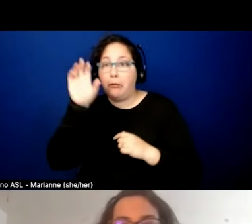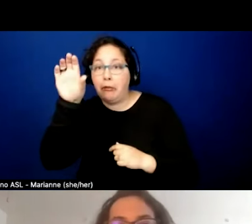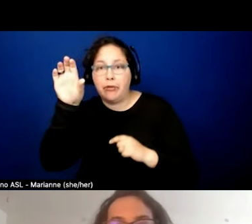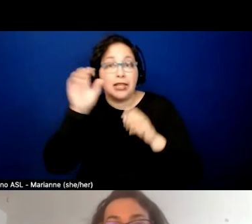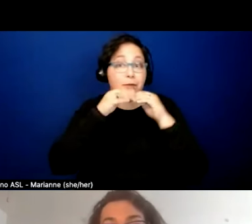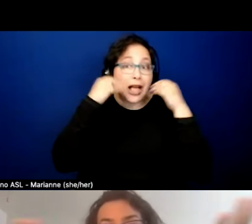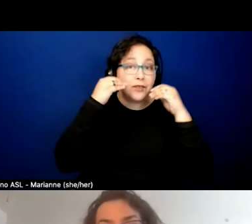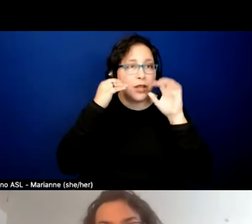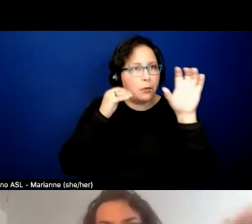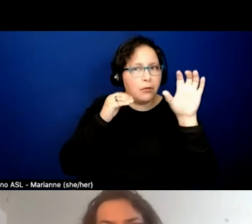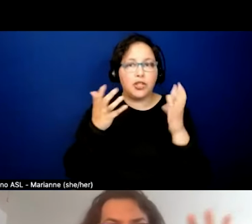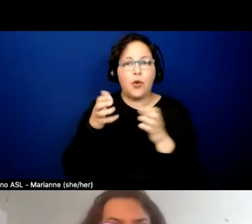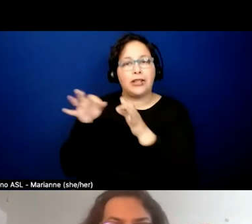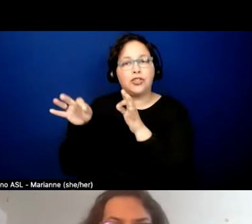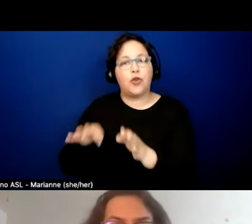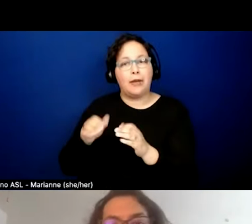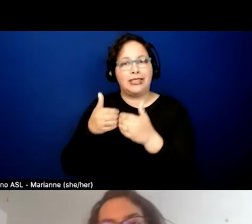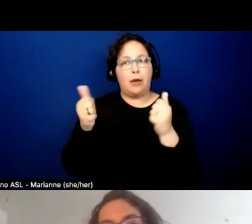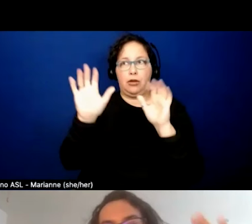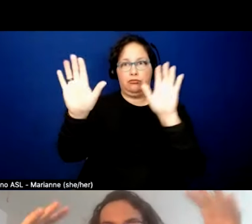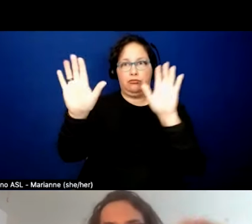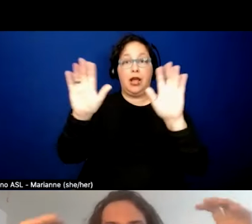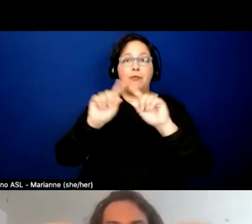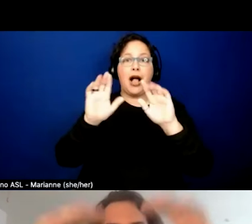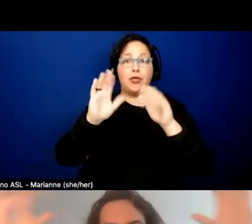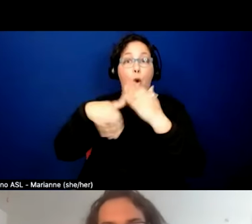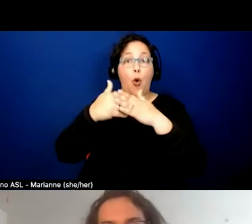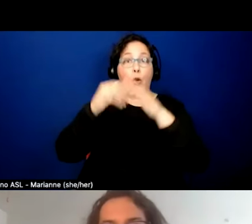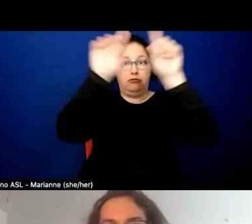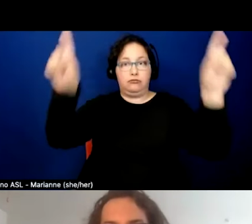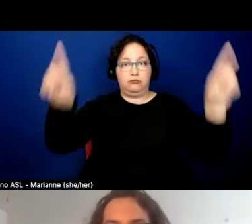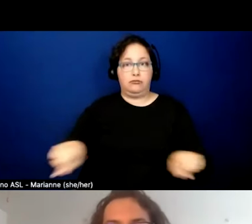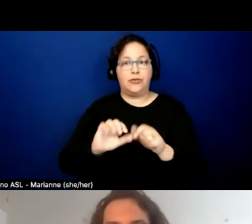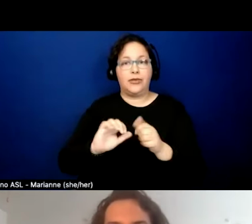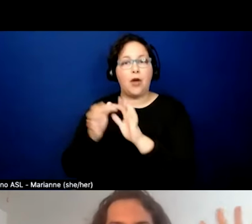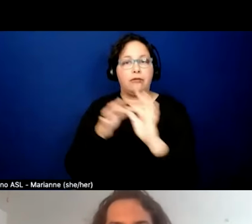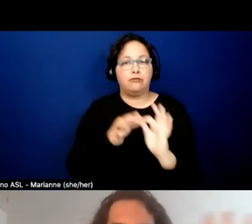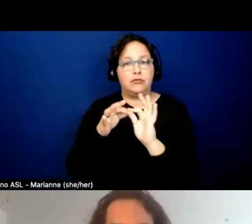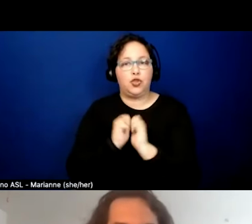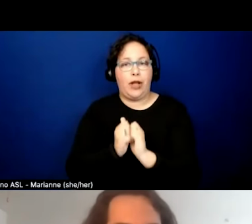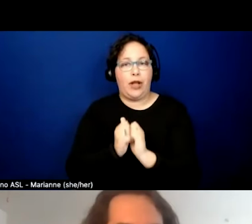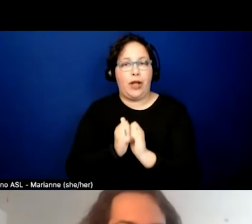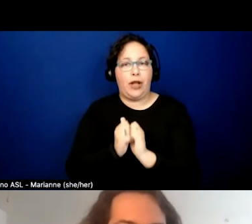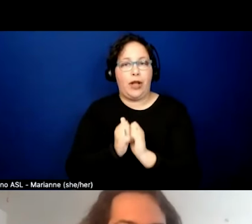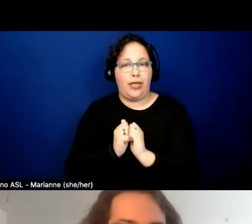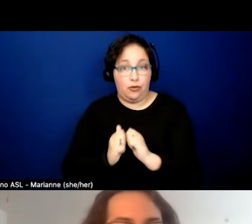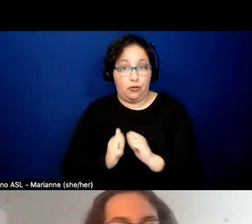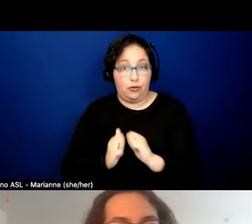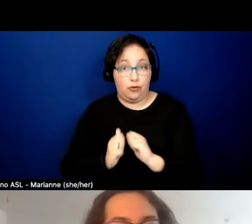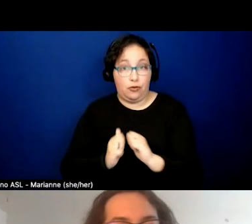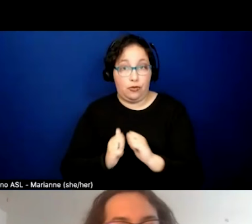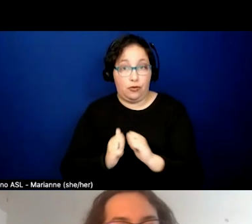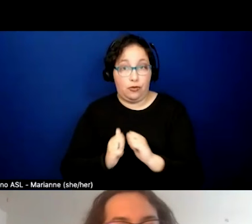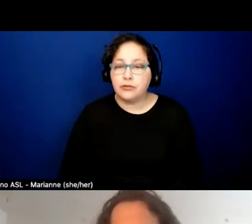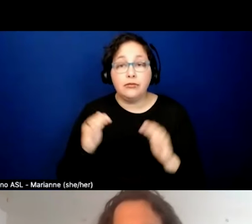face. You want to have descriptions separate for each of them, but then a description describes how these 2 things relate to each other.